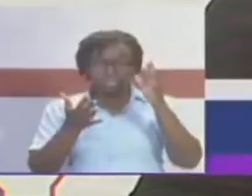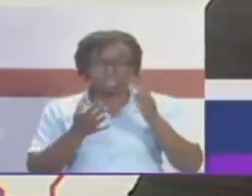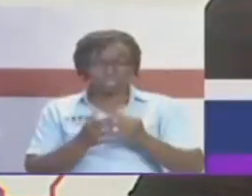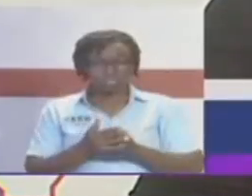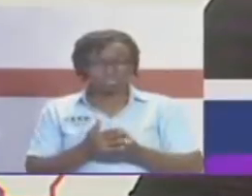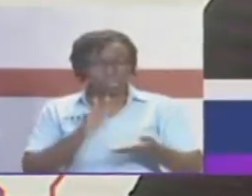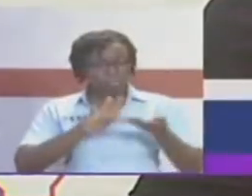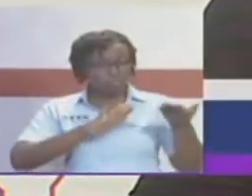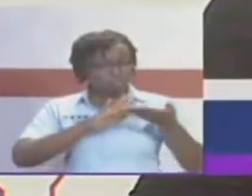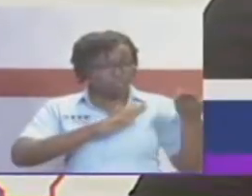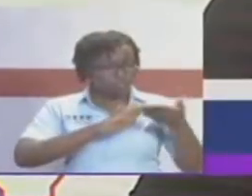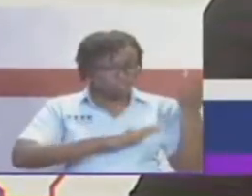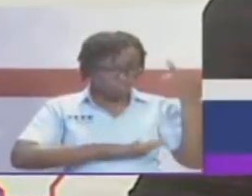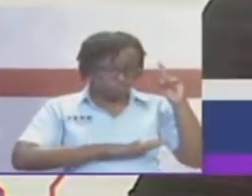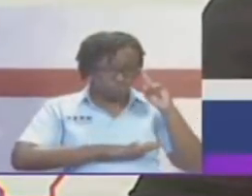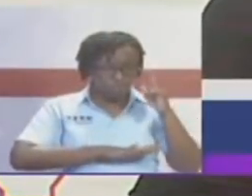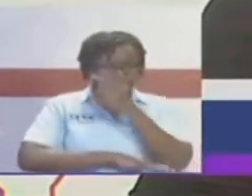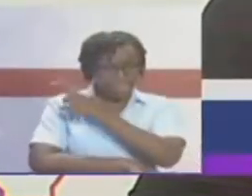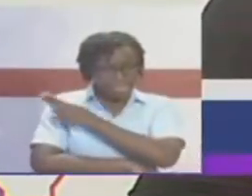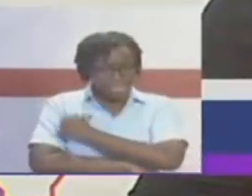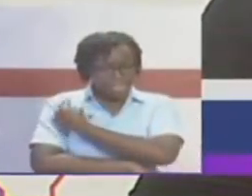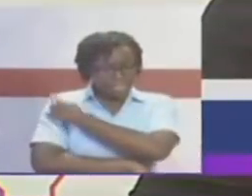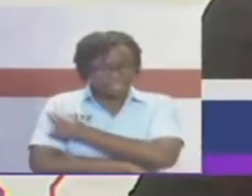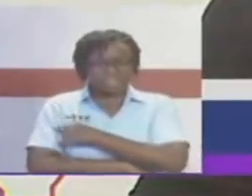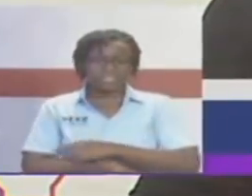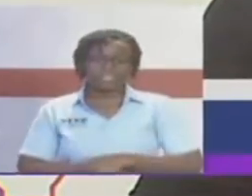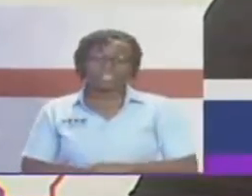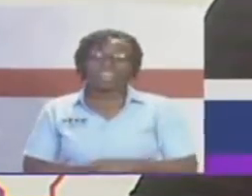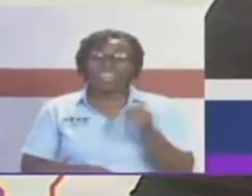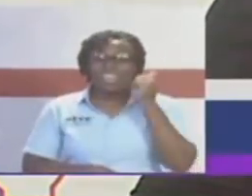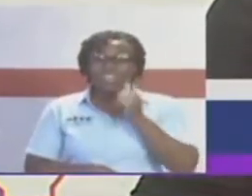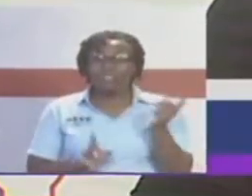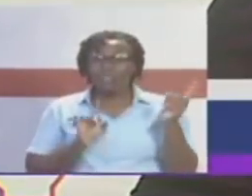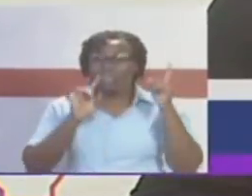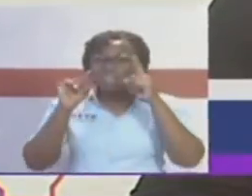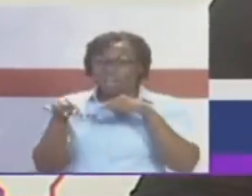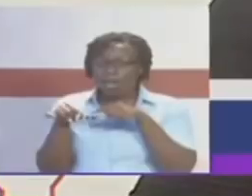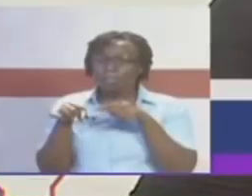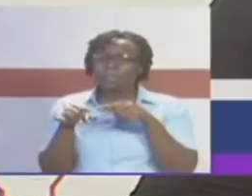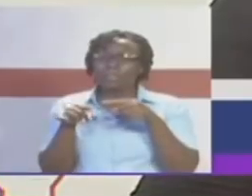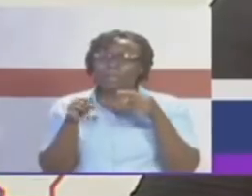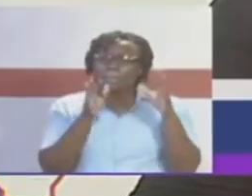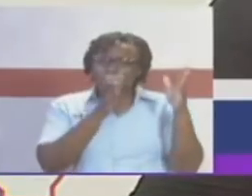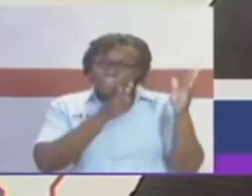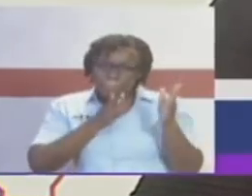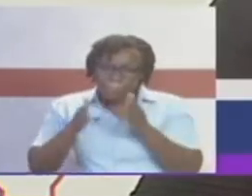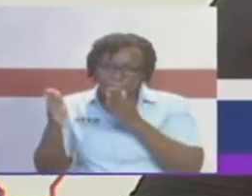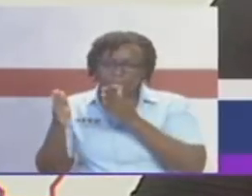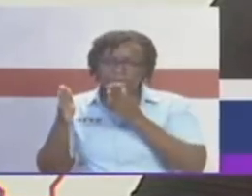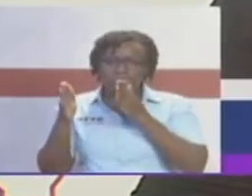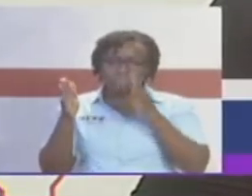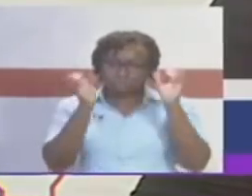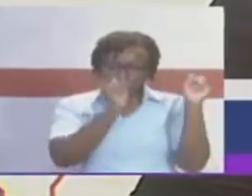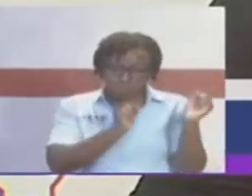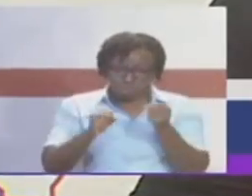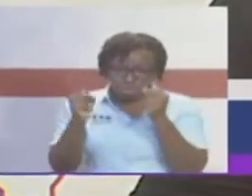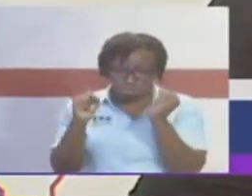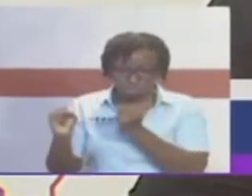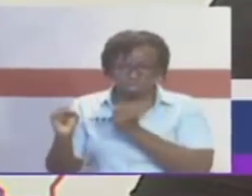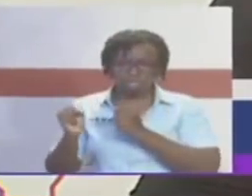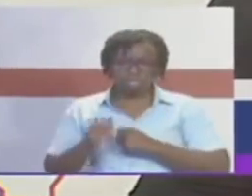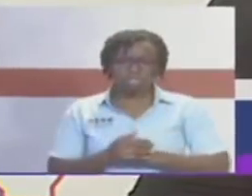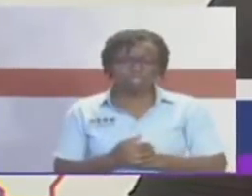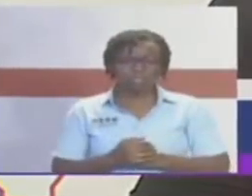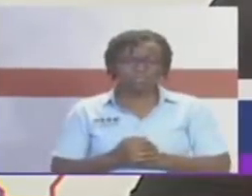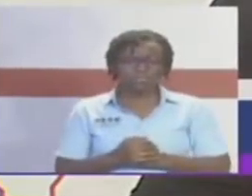system. We come every day with great anticipation to plan, strategize, and do our due diligence for that day.